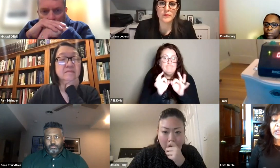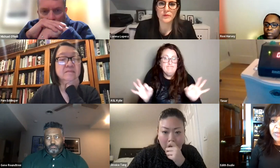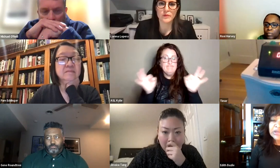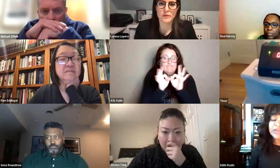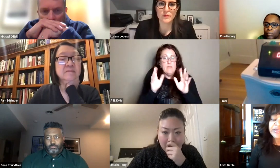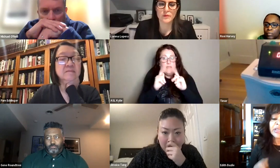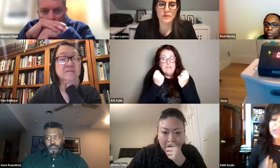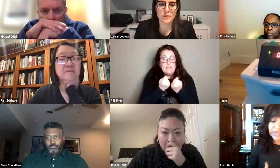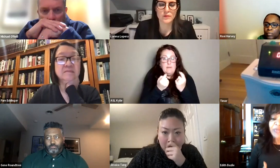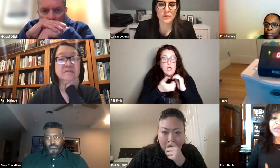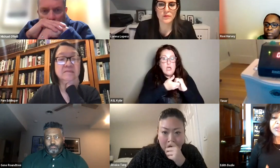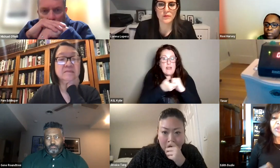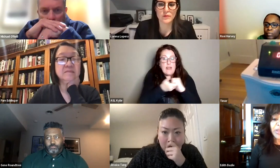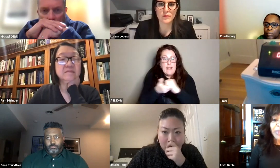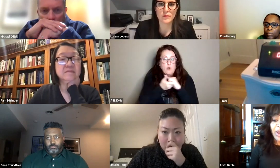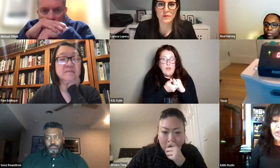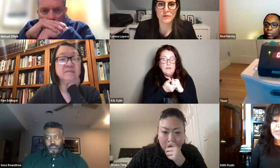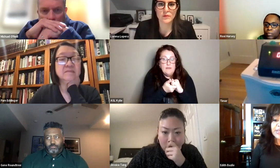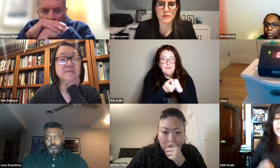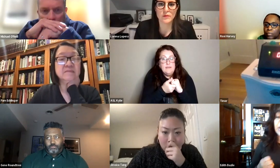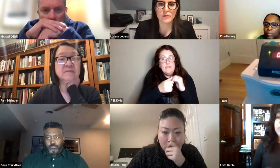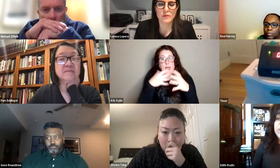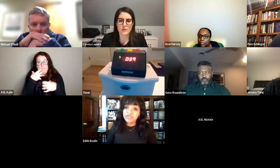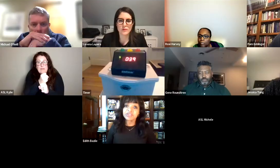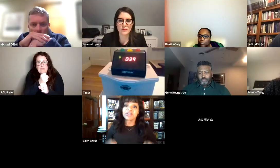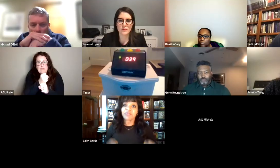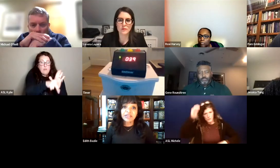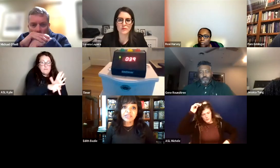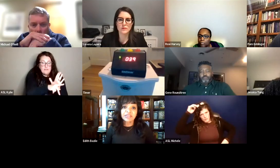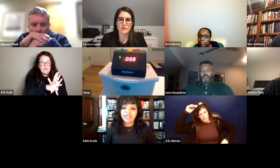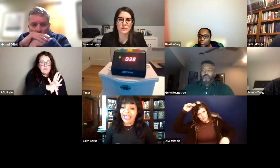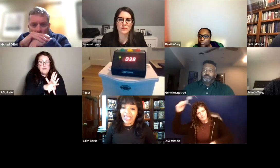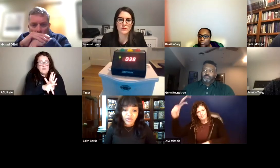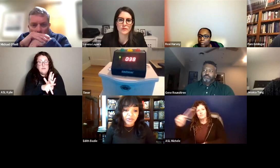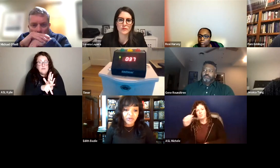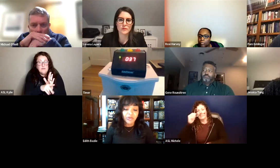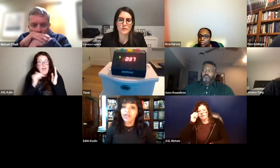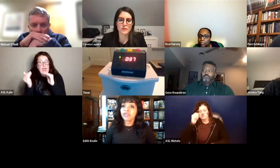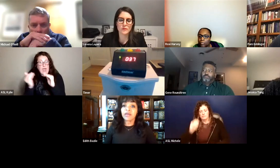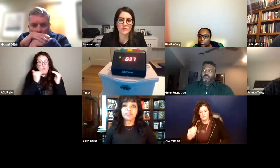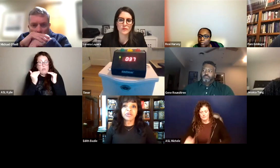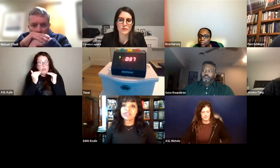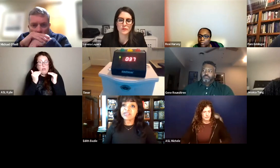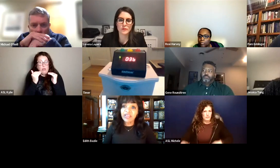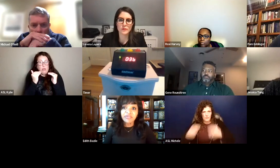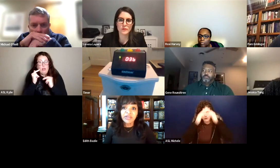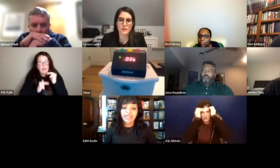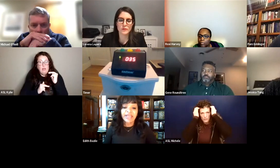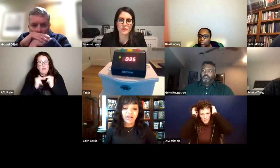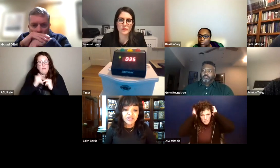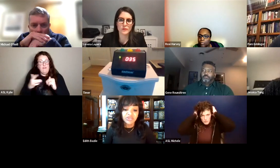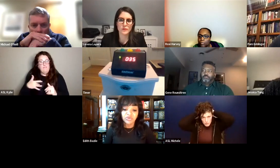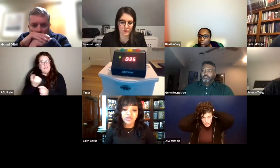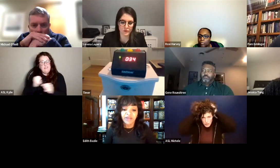can collaboratively create policies, procedures, and practices that are equitable, that build safe